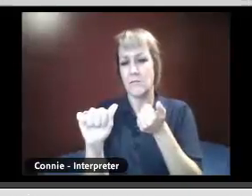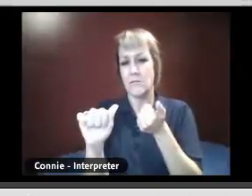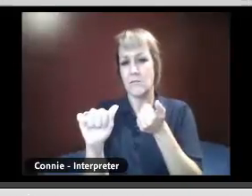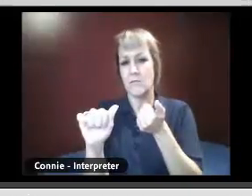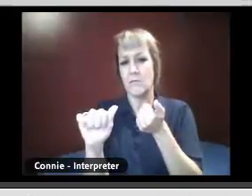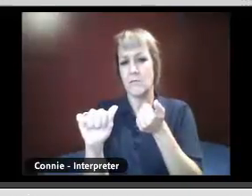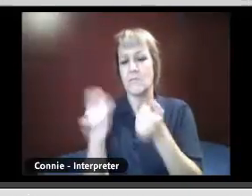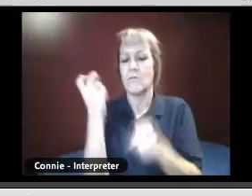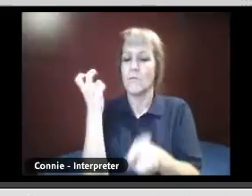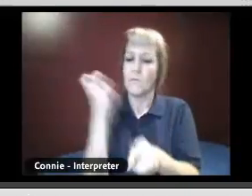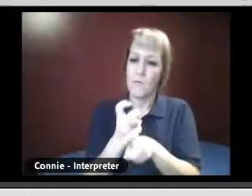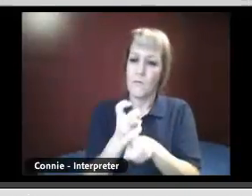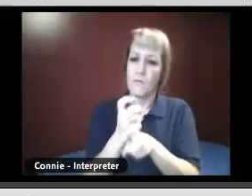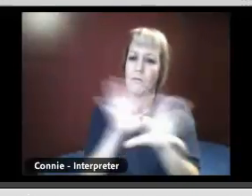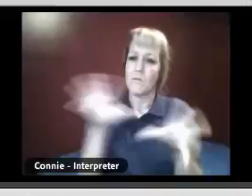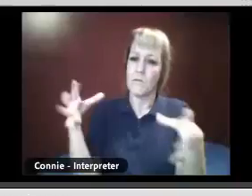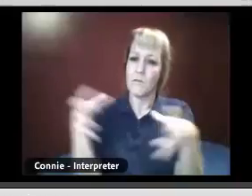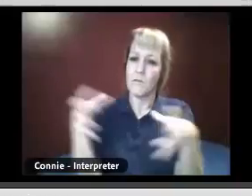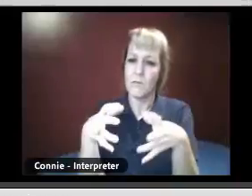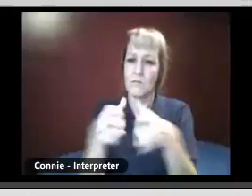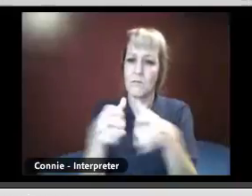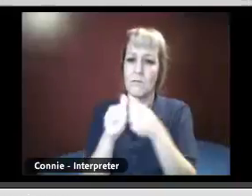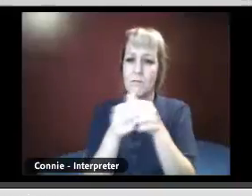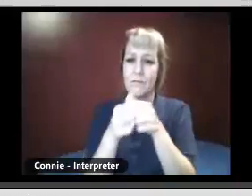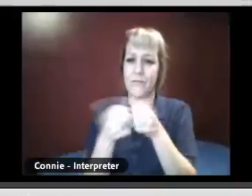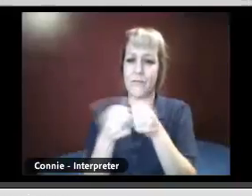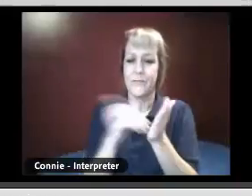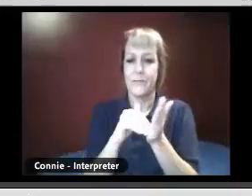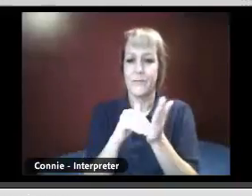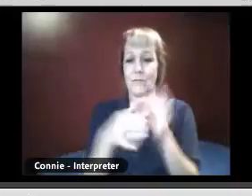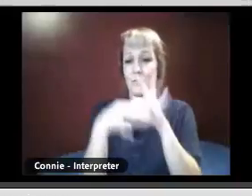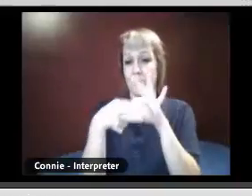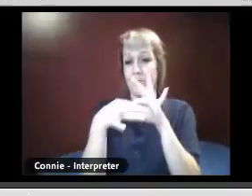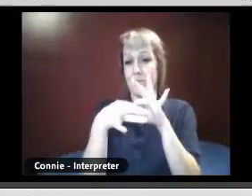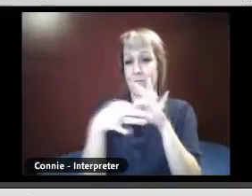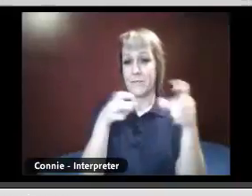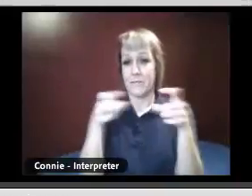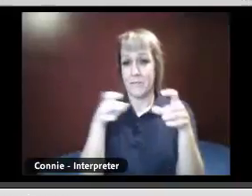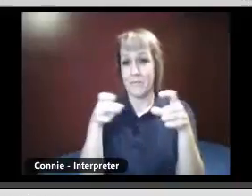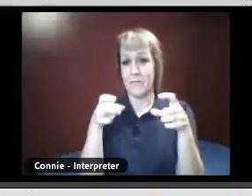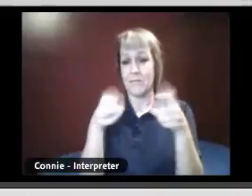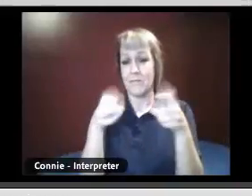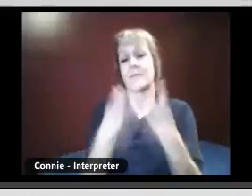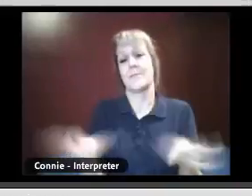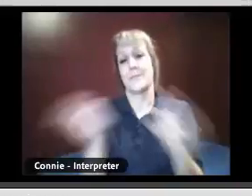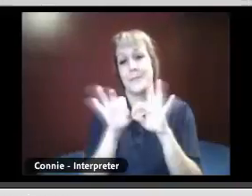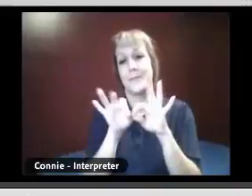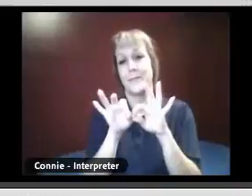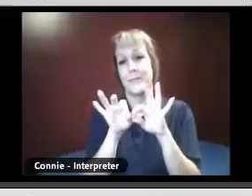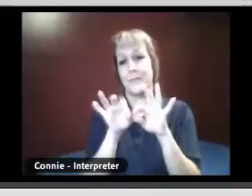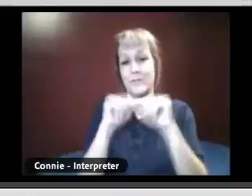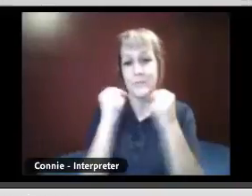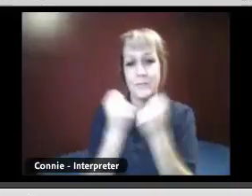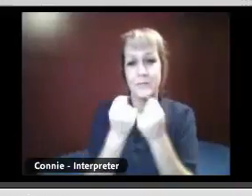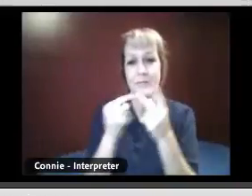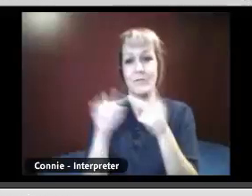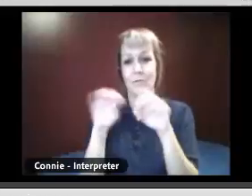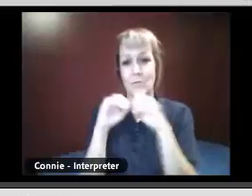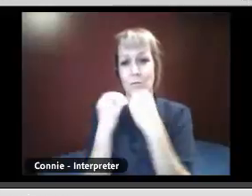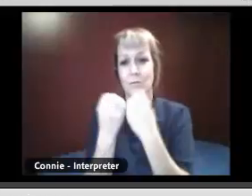again. And so relationship management is very critical, to team, to organizational